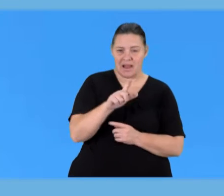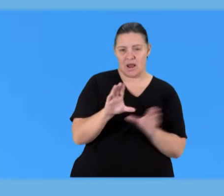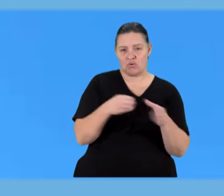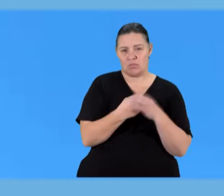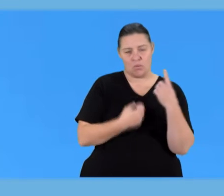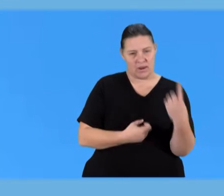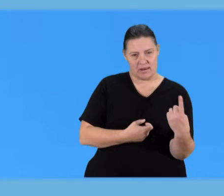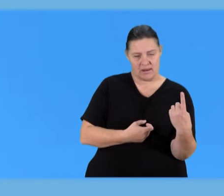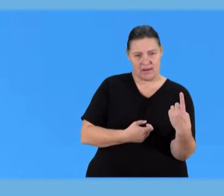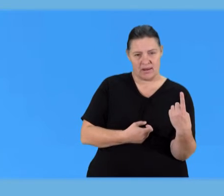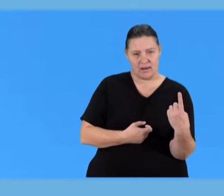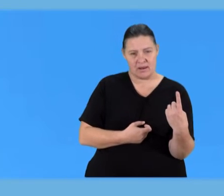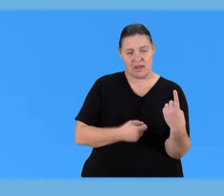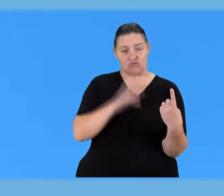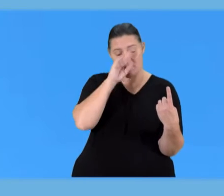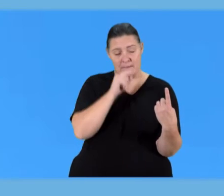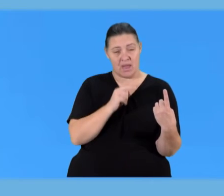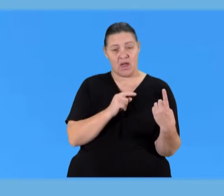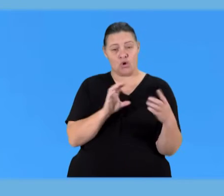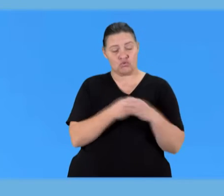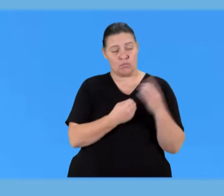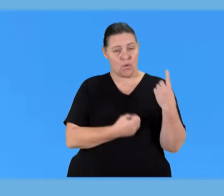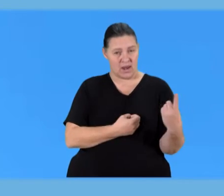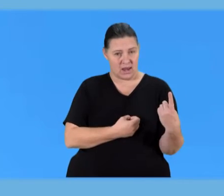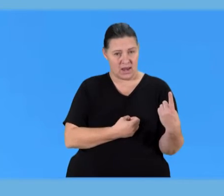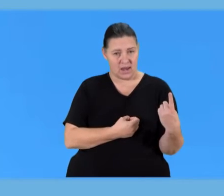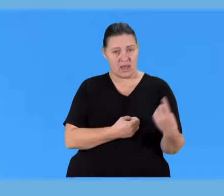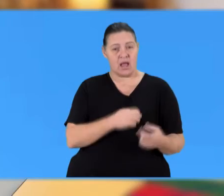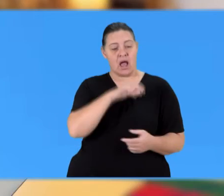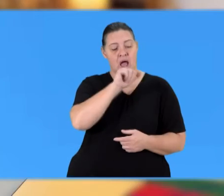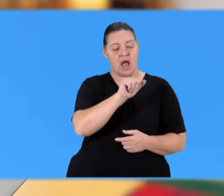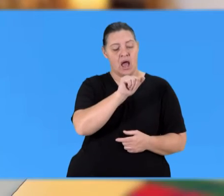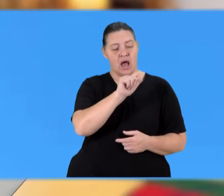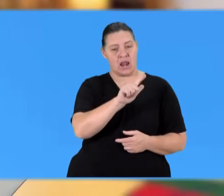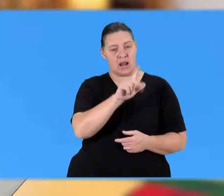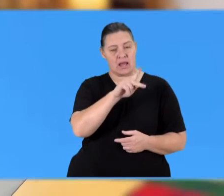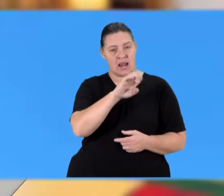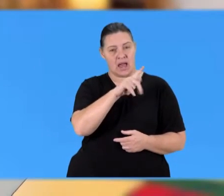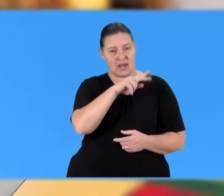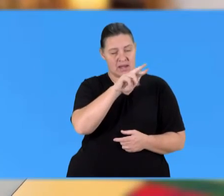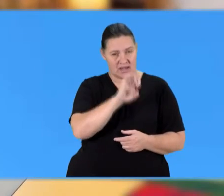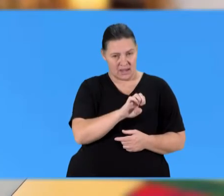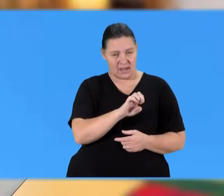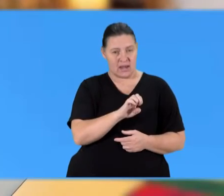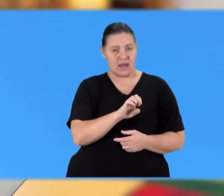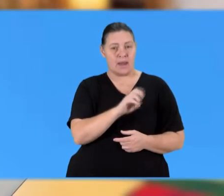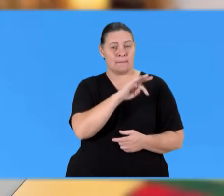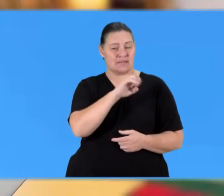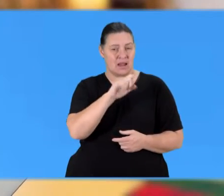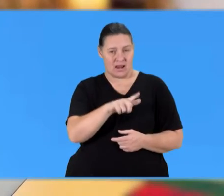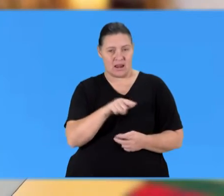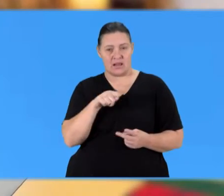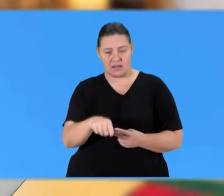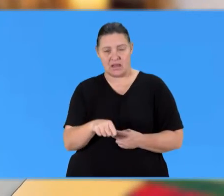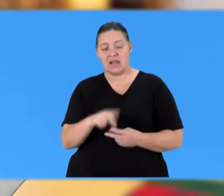in group 1, we are going to be taking, remember that group 1 atoms, they are called alkali metals, and group 2